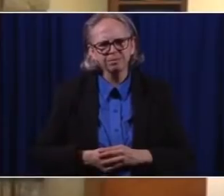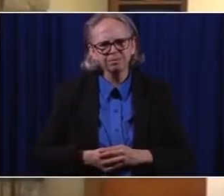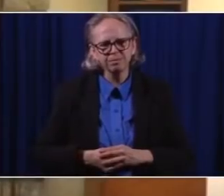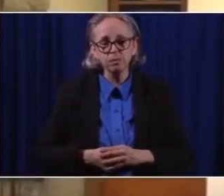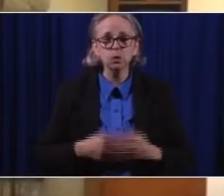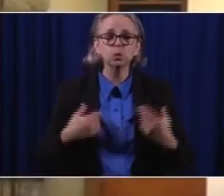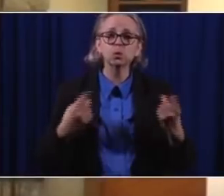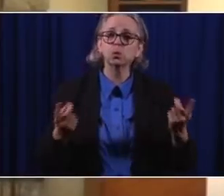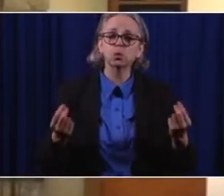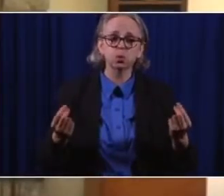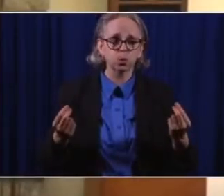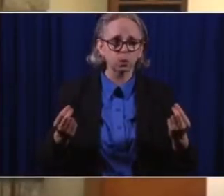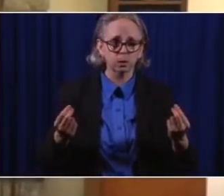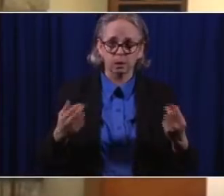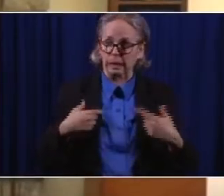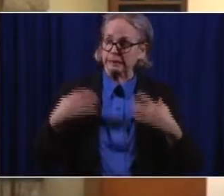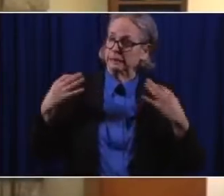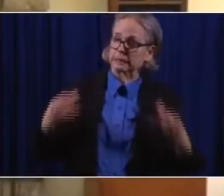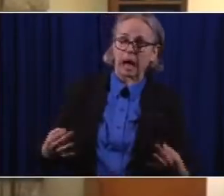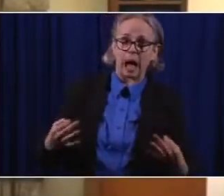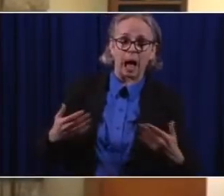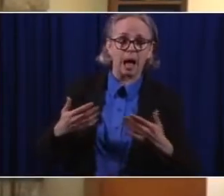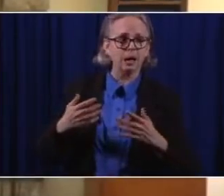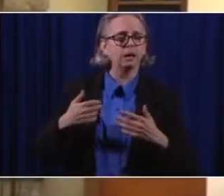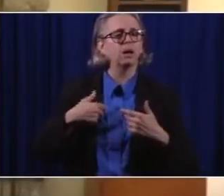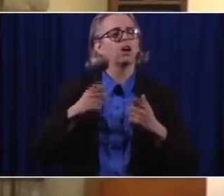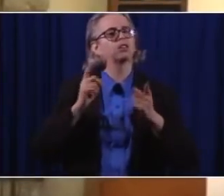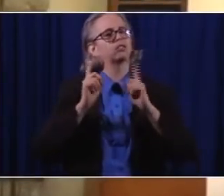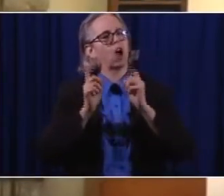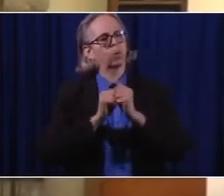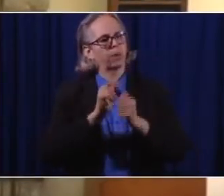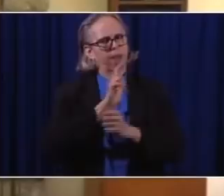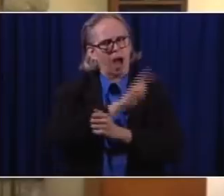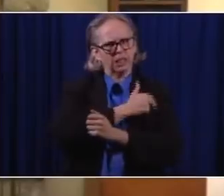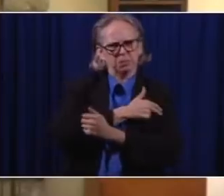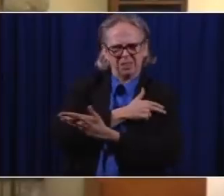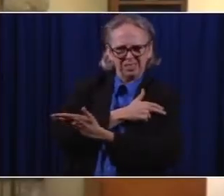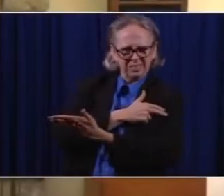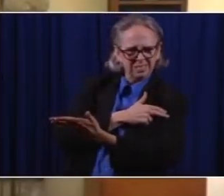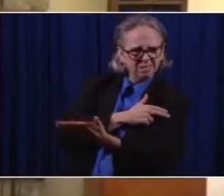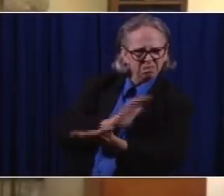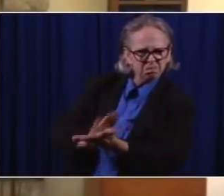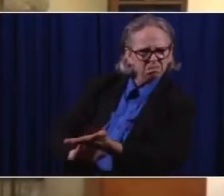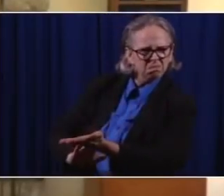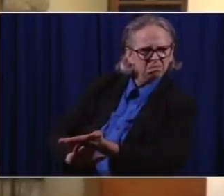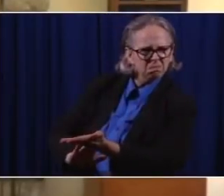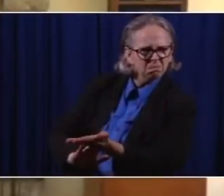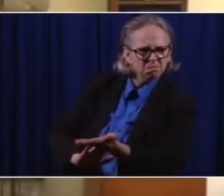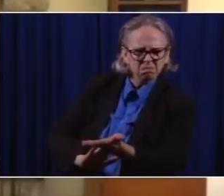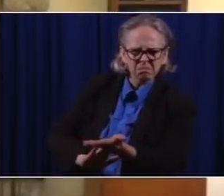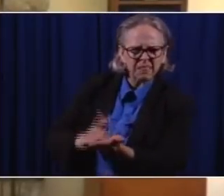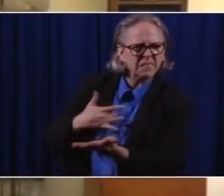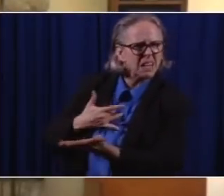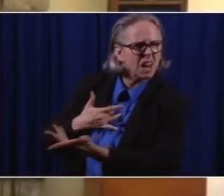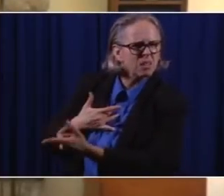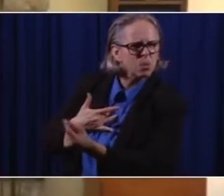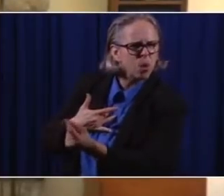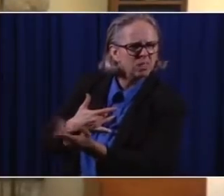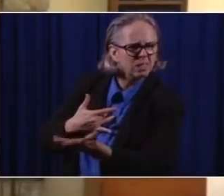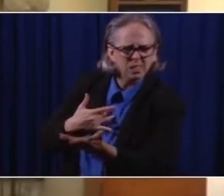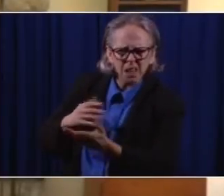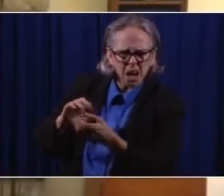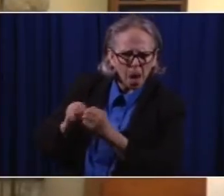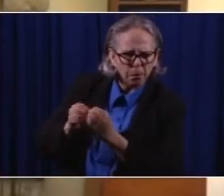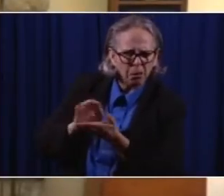We talk to our hospitals all the time. And we check with them to see what they are seeing and how bad